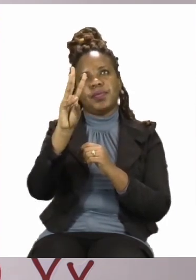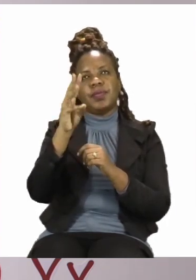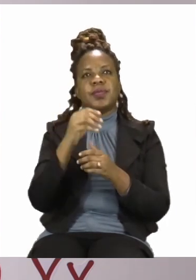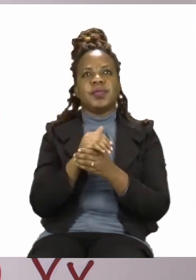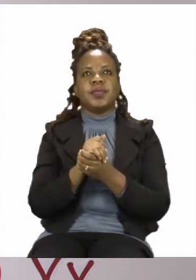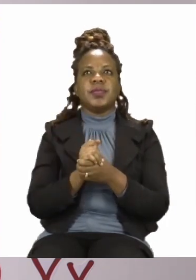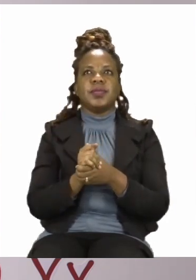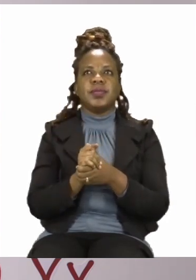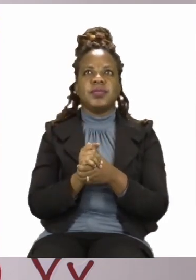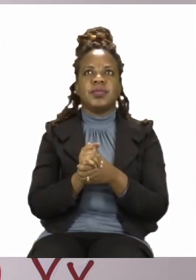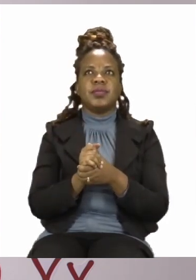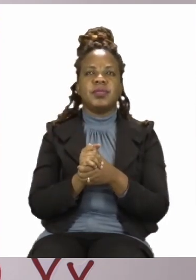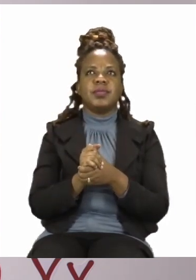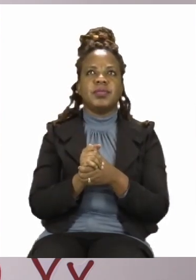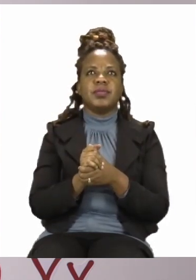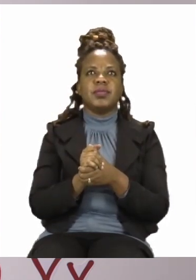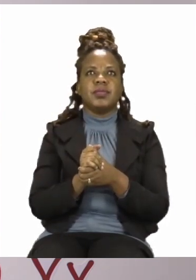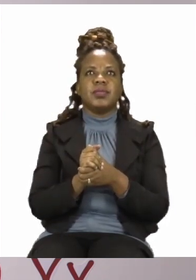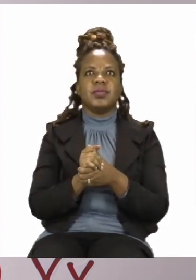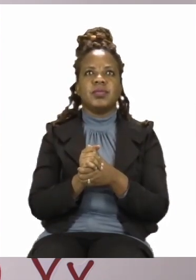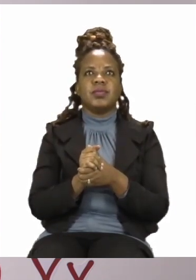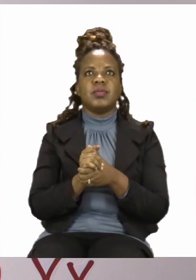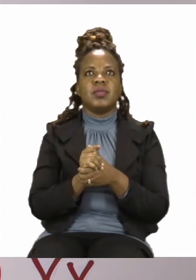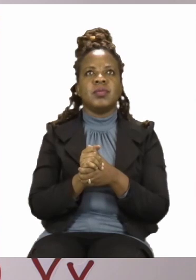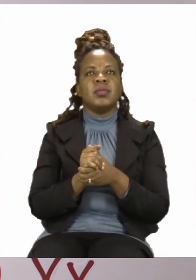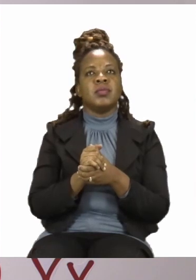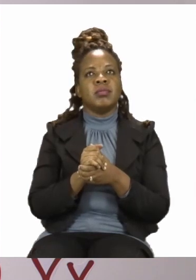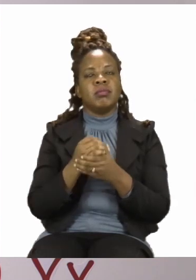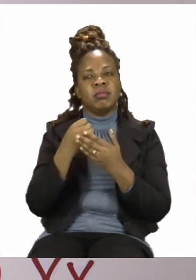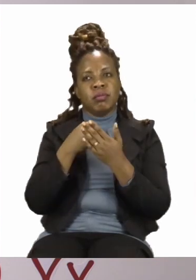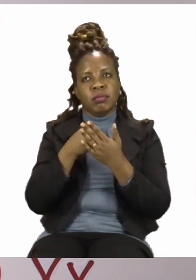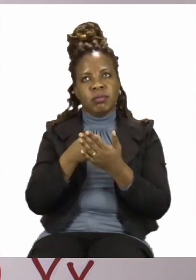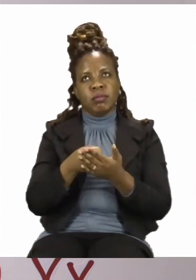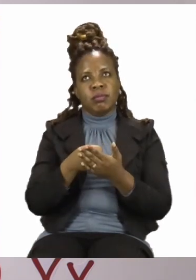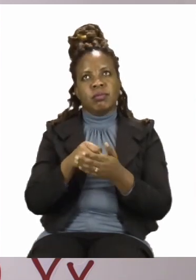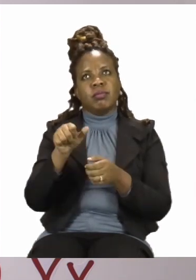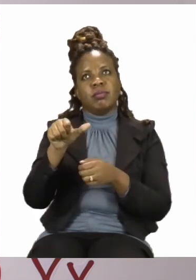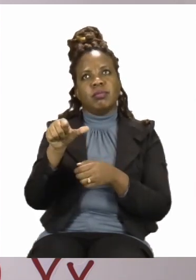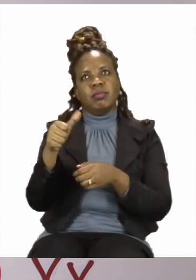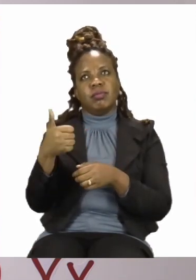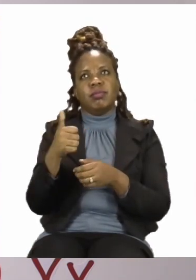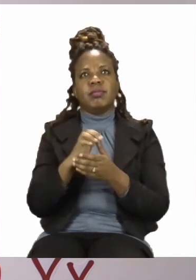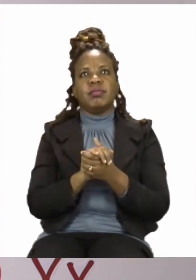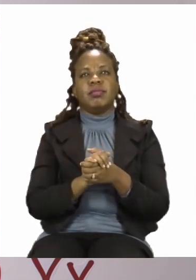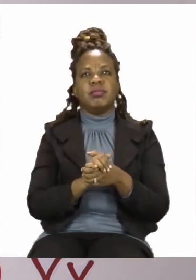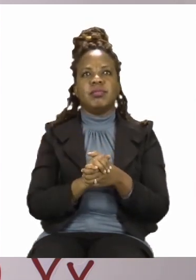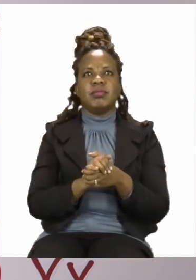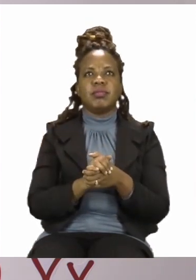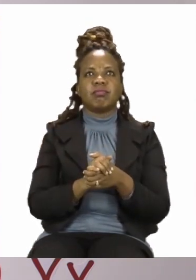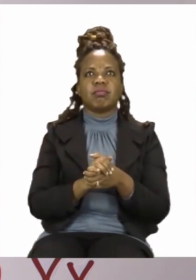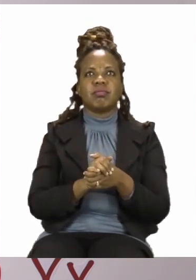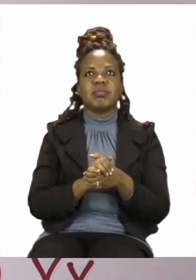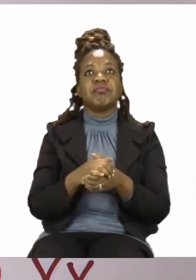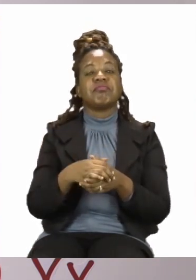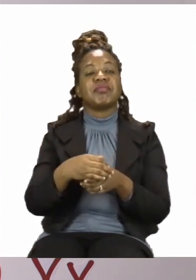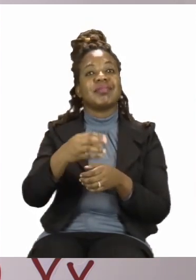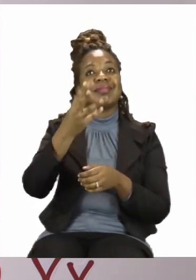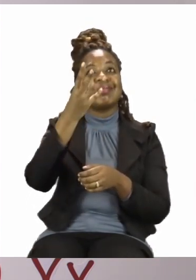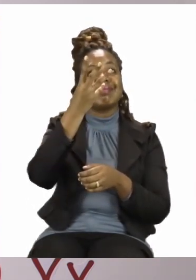Now let's try another one. Let us continue with 6 groups of